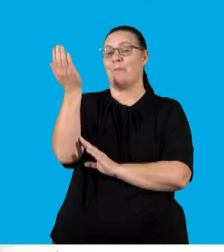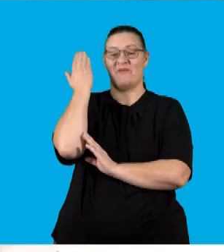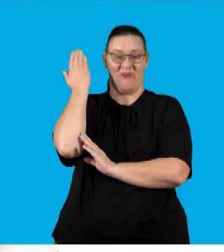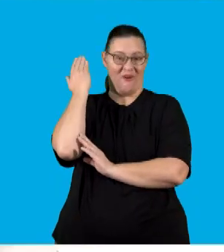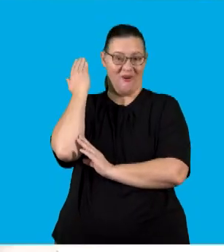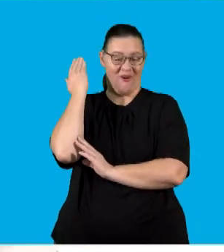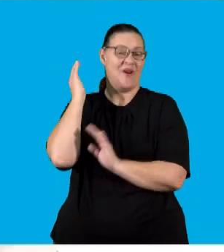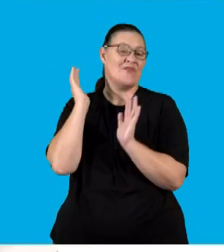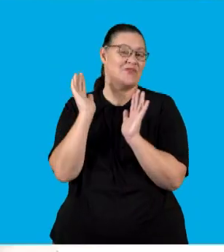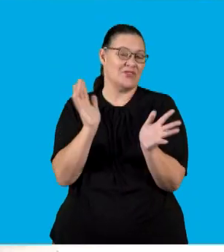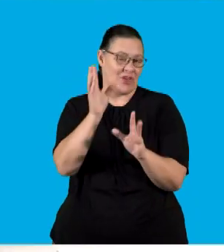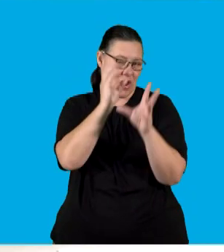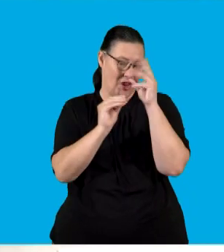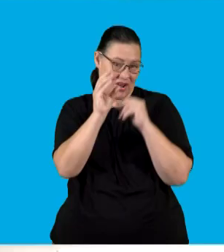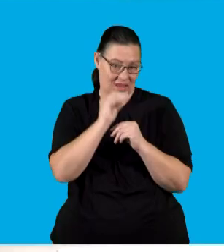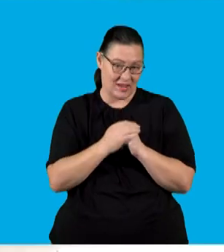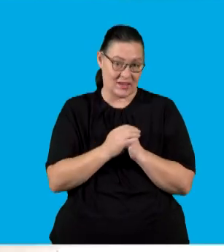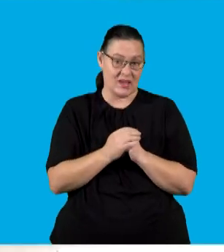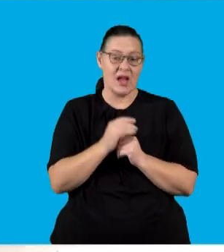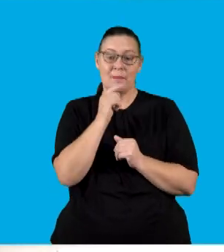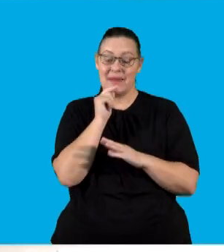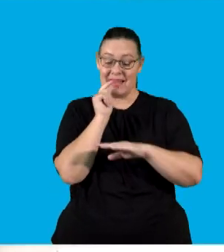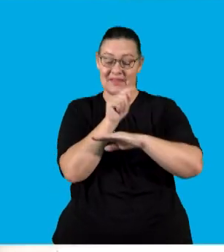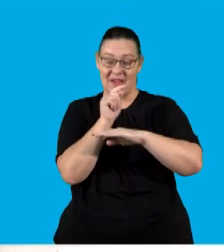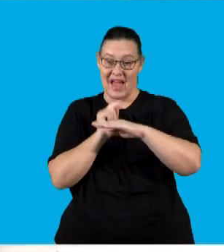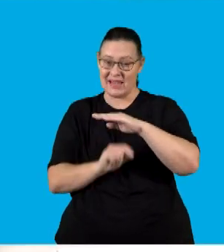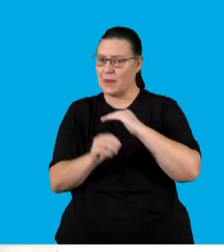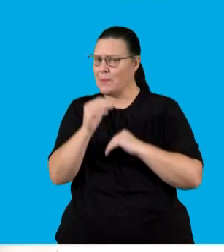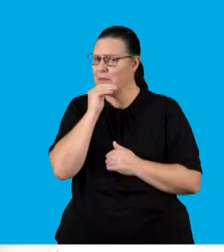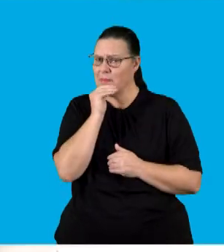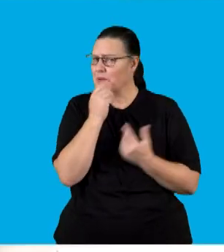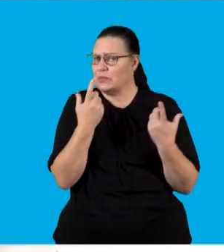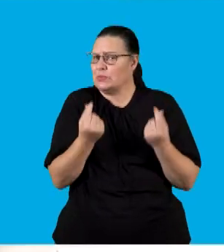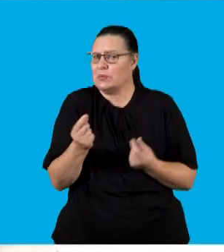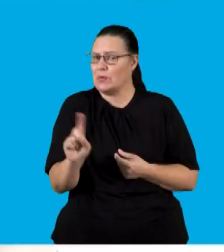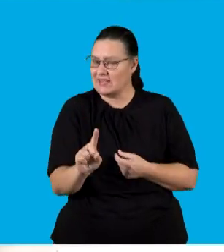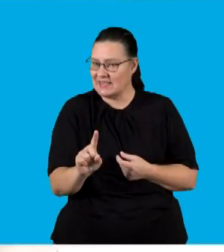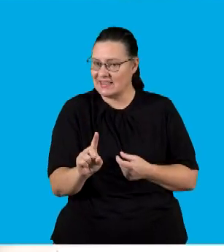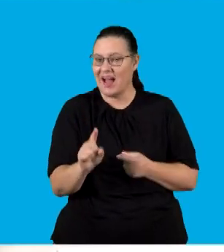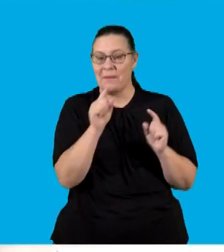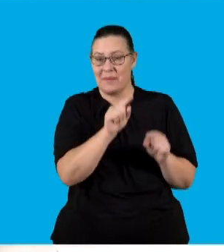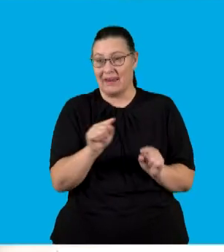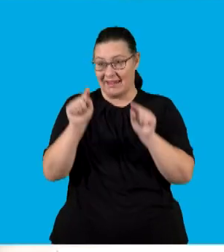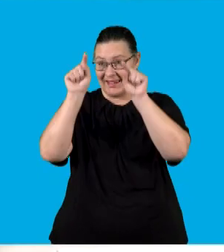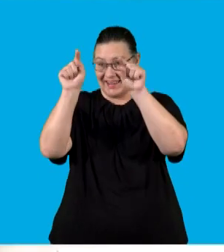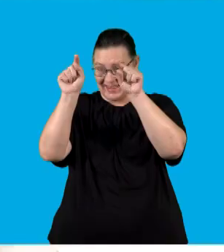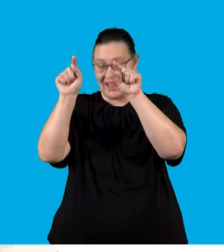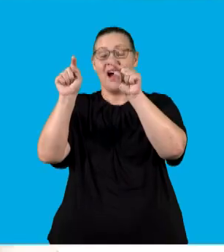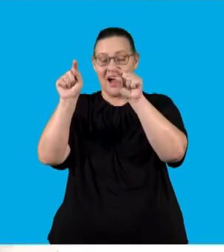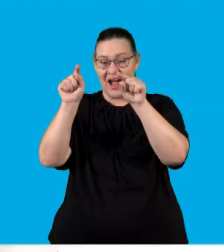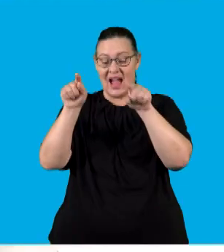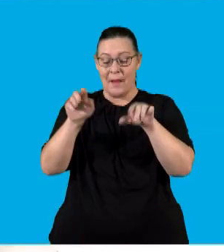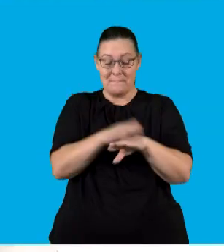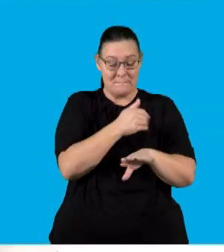already learned about. And when we are dividing powers that have the same base, do you